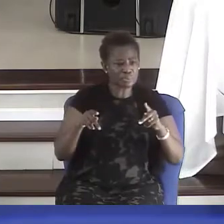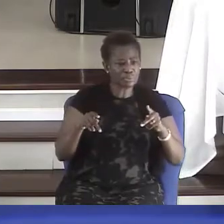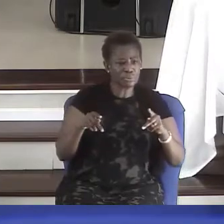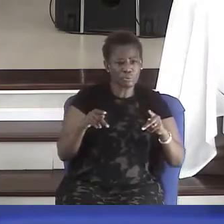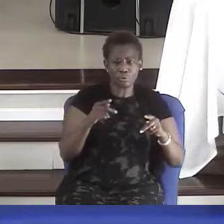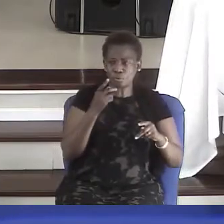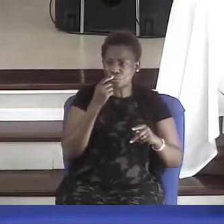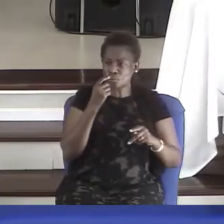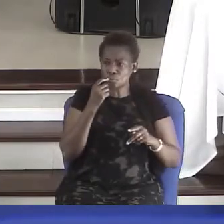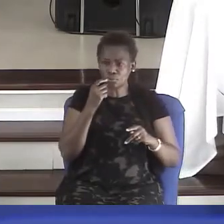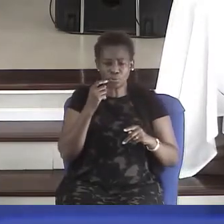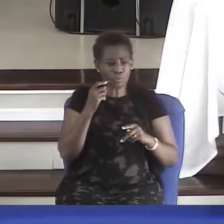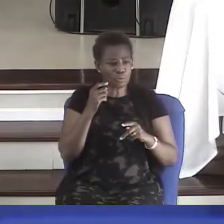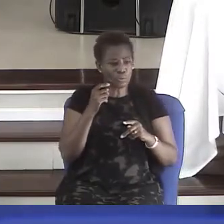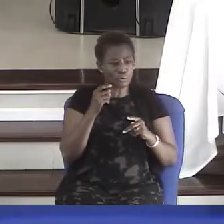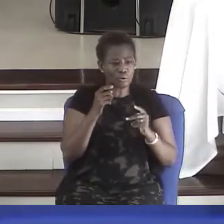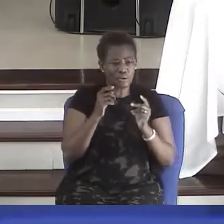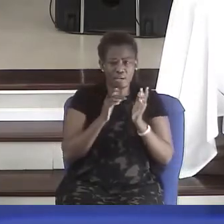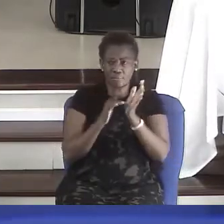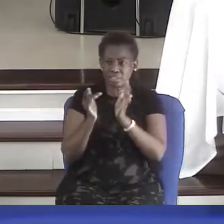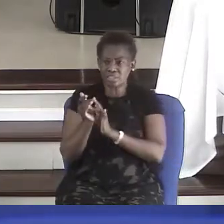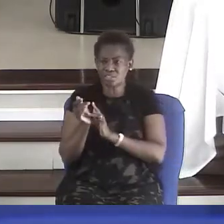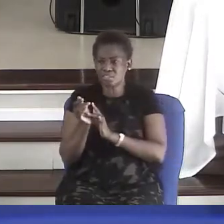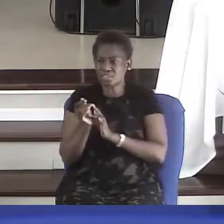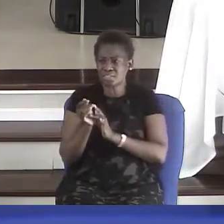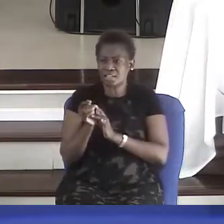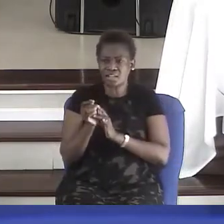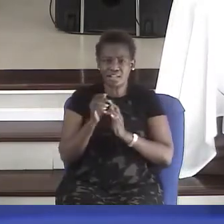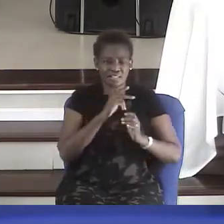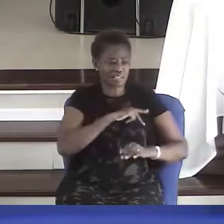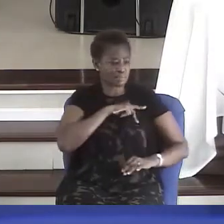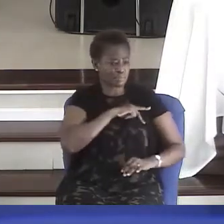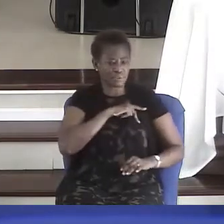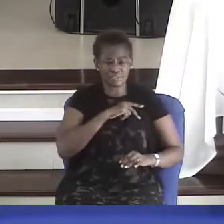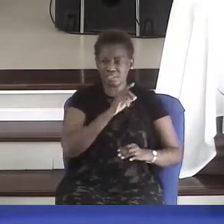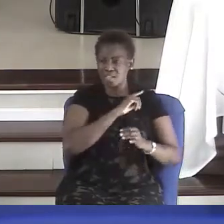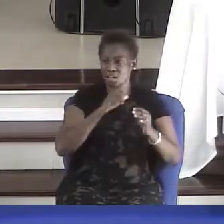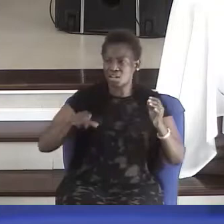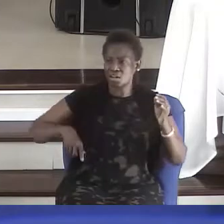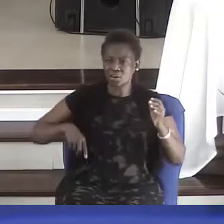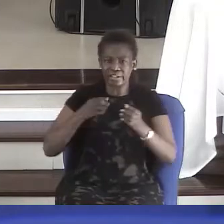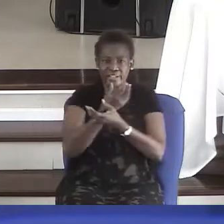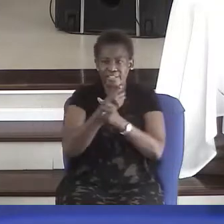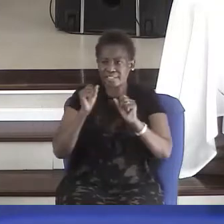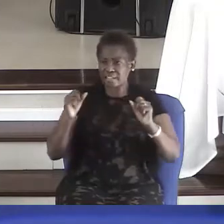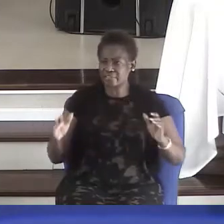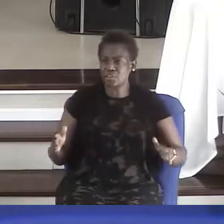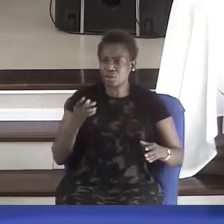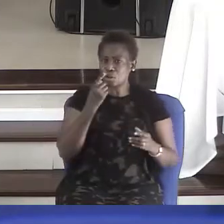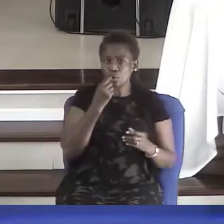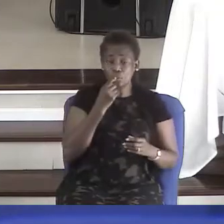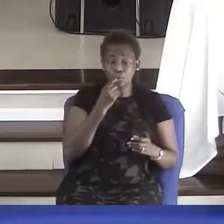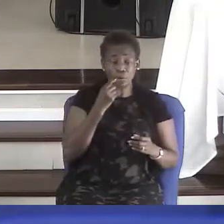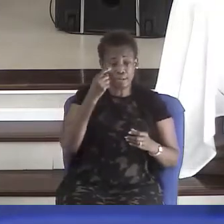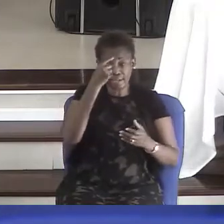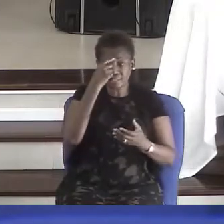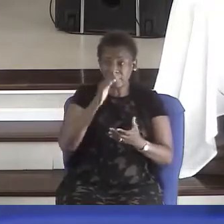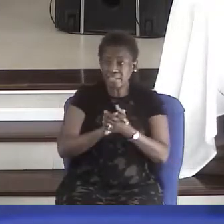in the marketplace at times? Who has believed our message?